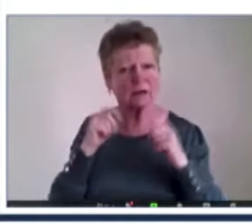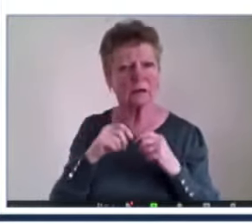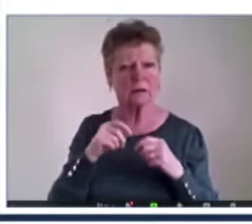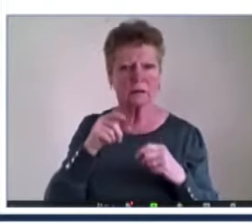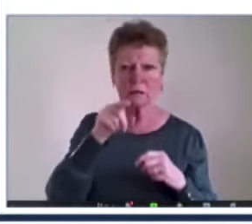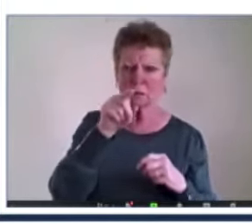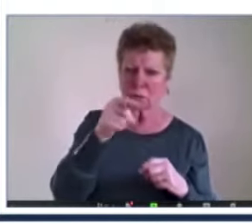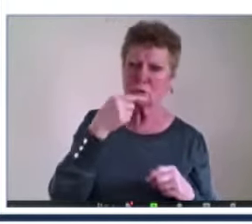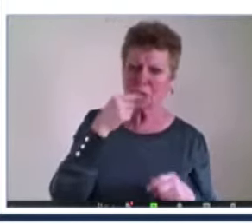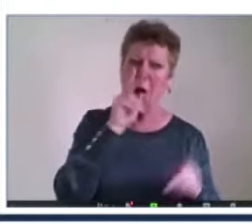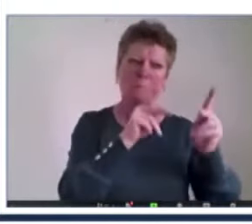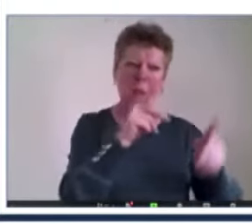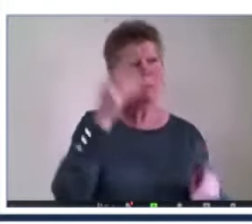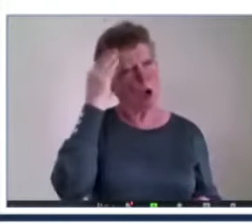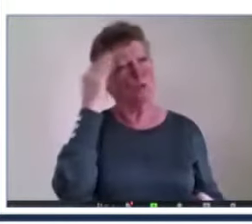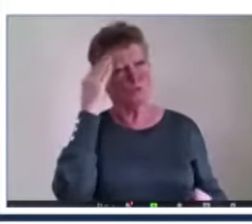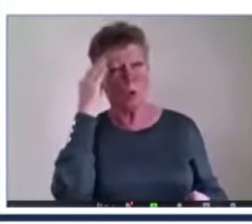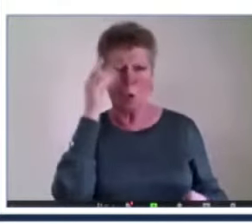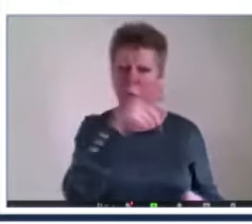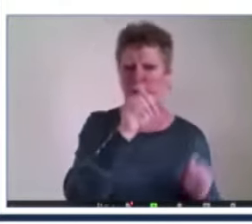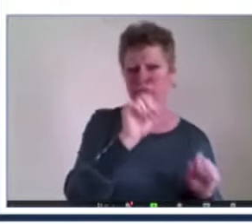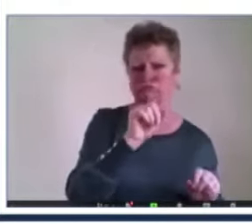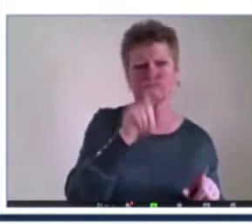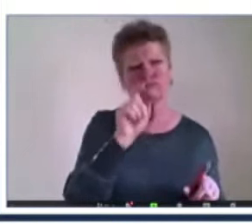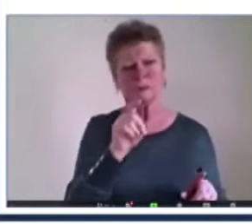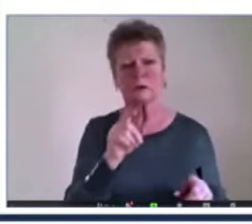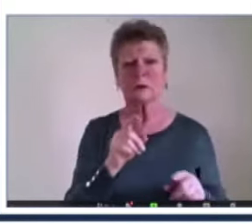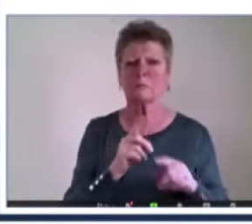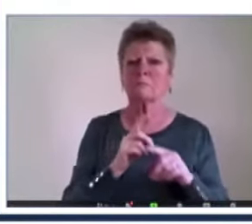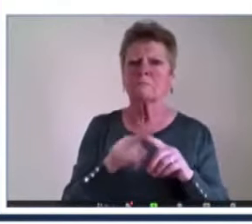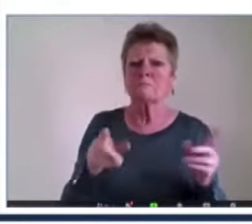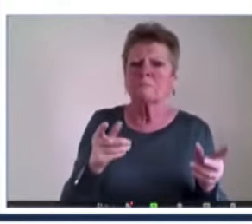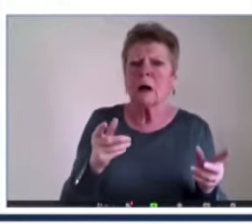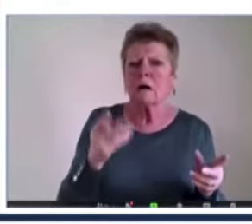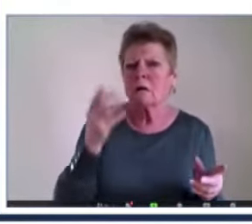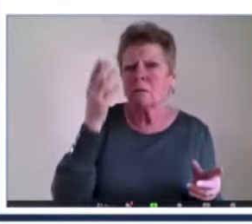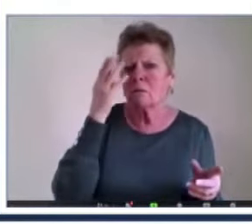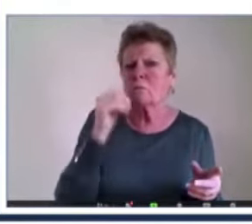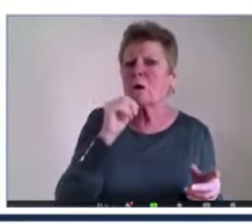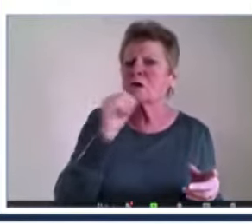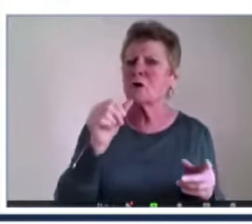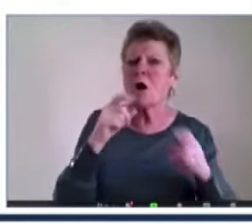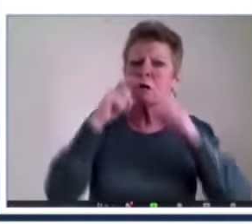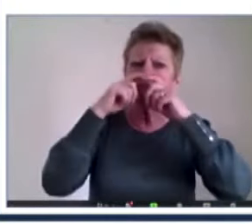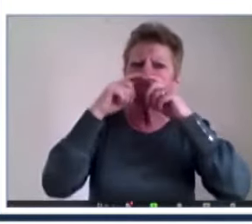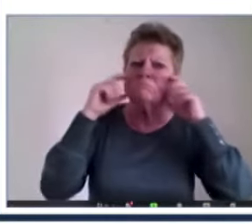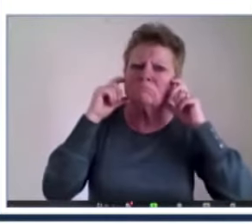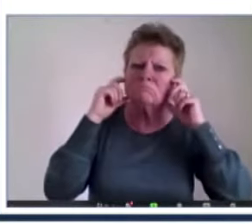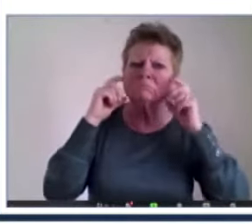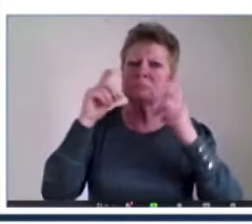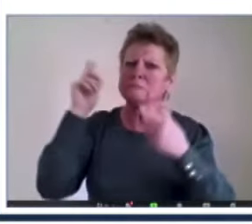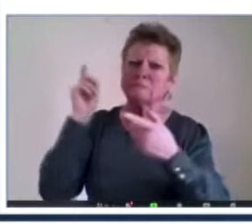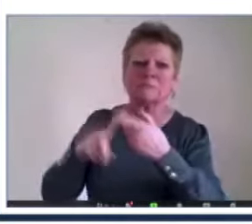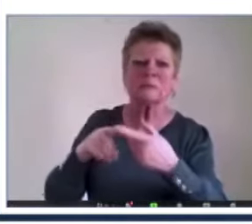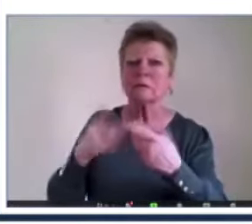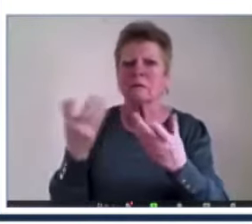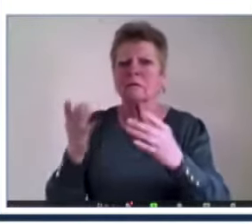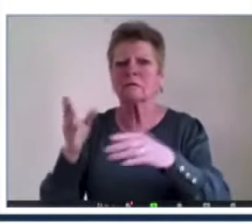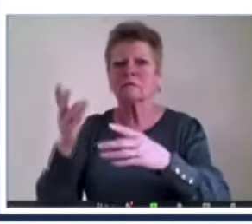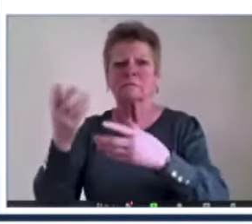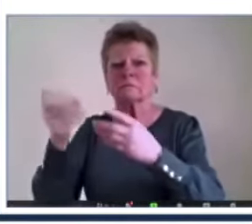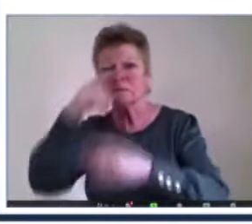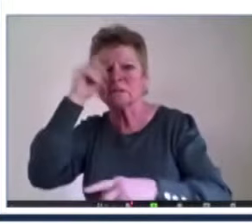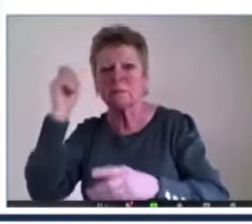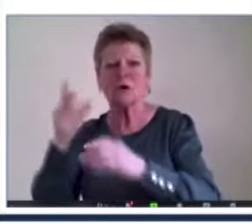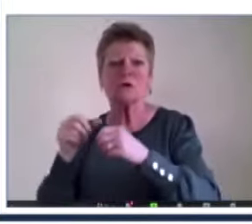do, but what's the harm in continuing with masks until the end of the respiratory season? Well, in fact, there